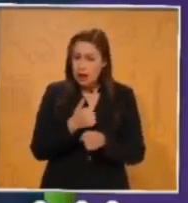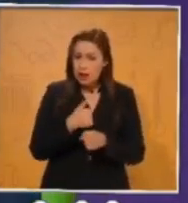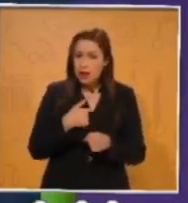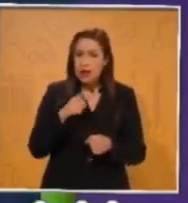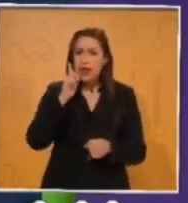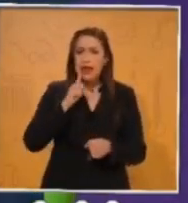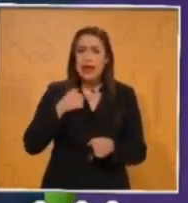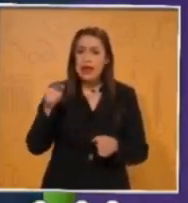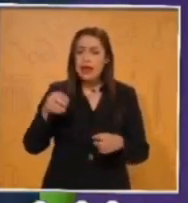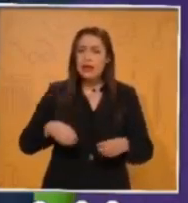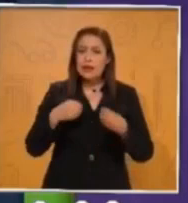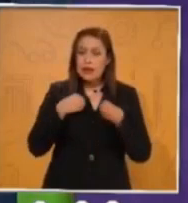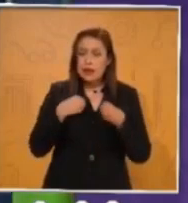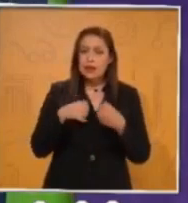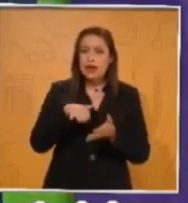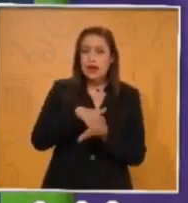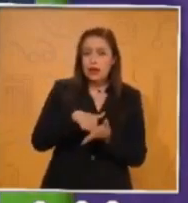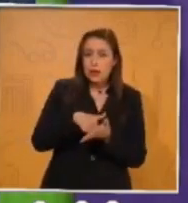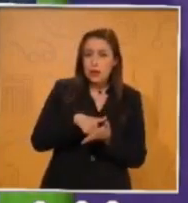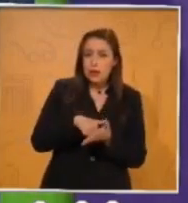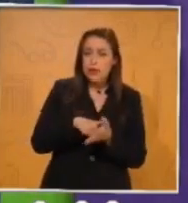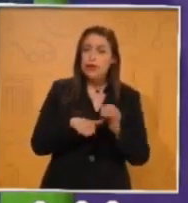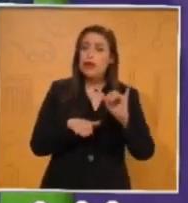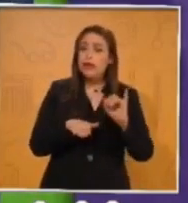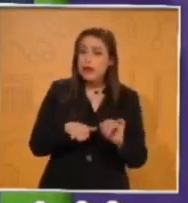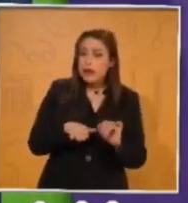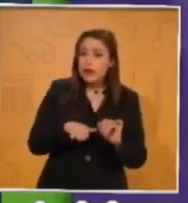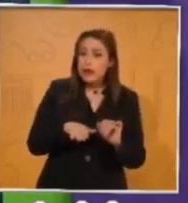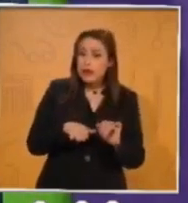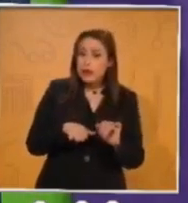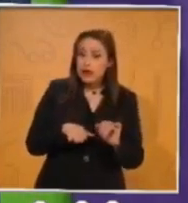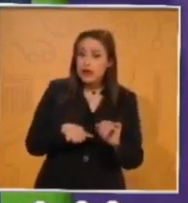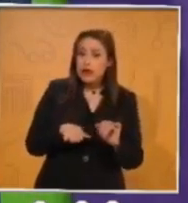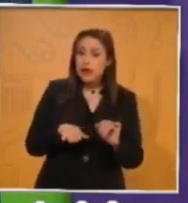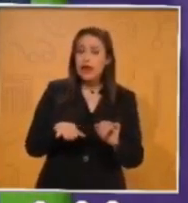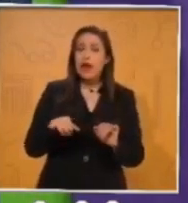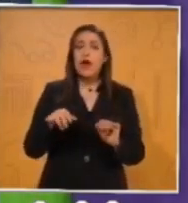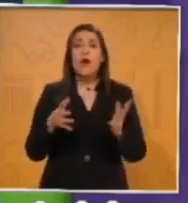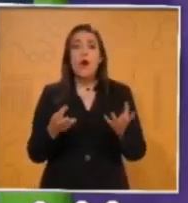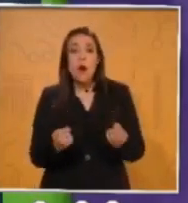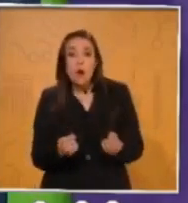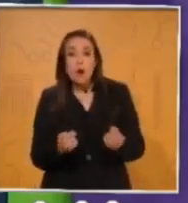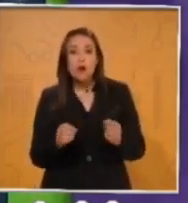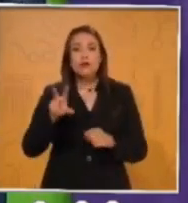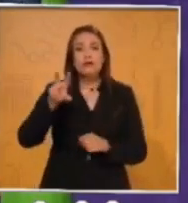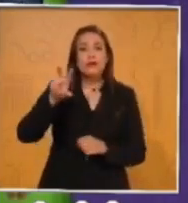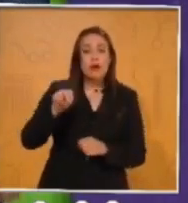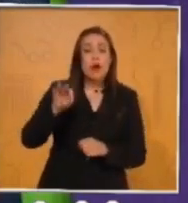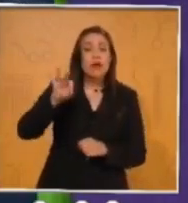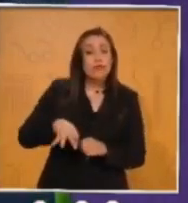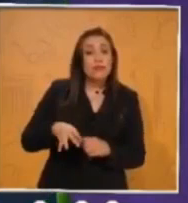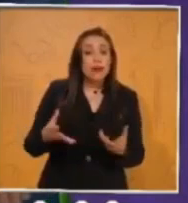remember? Was it true? Was it real? Or was it false?